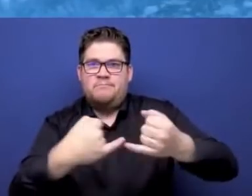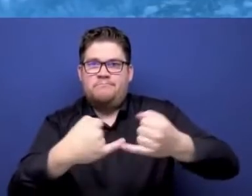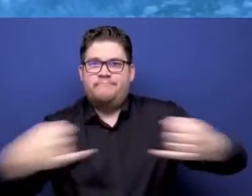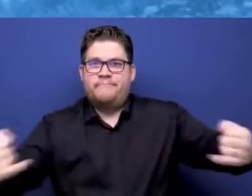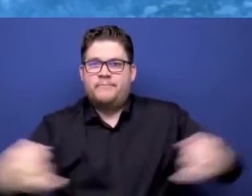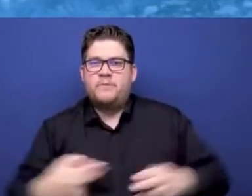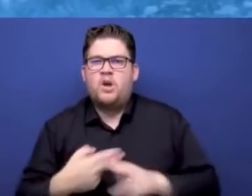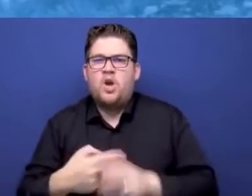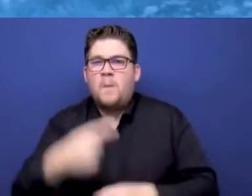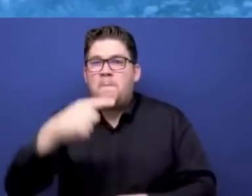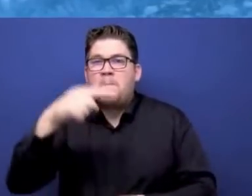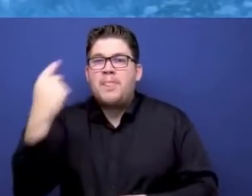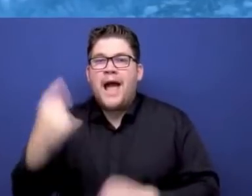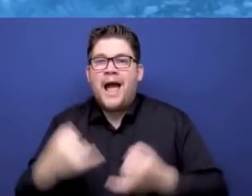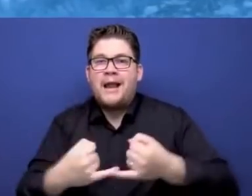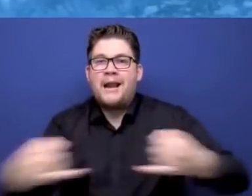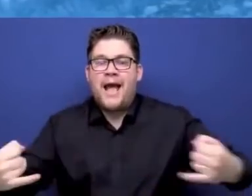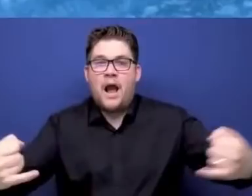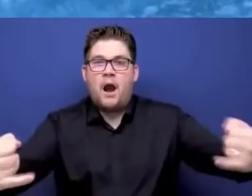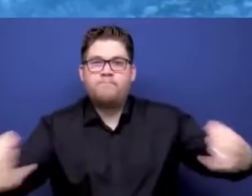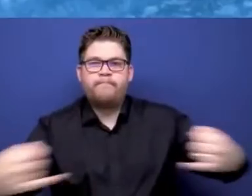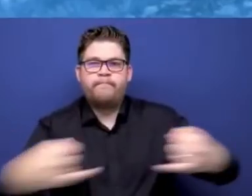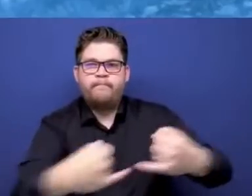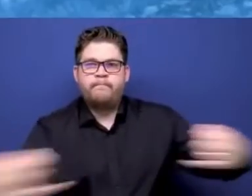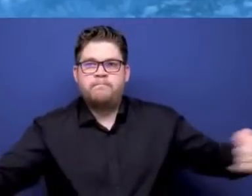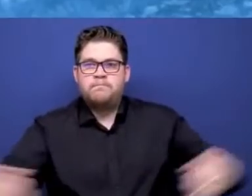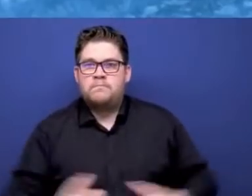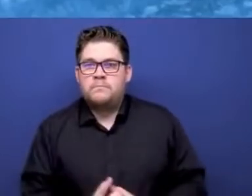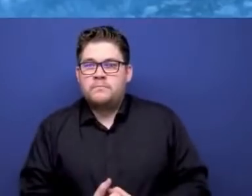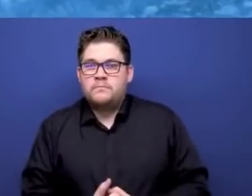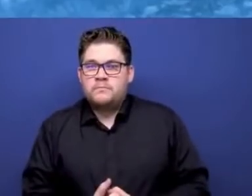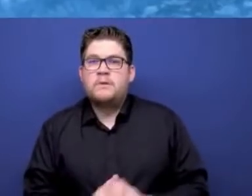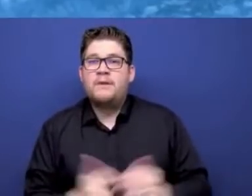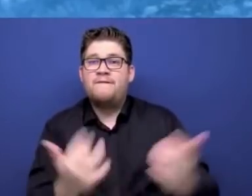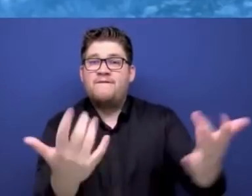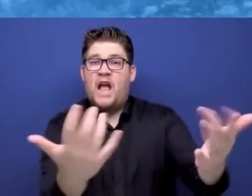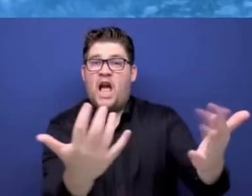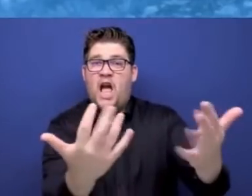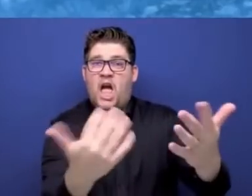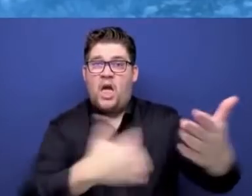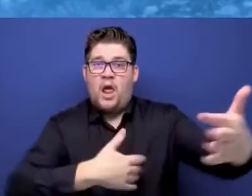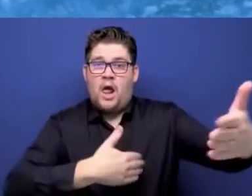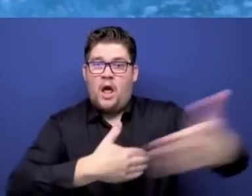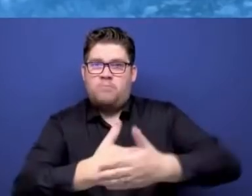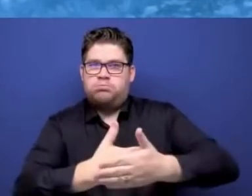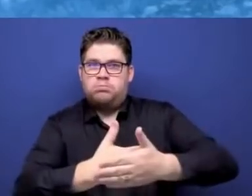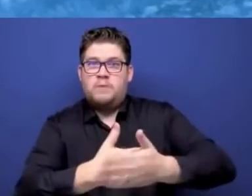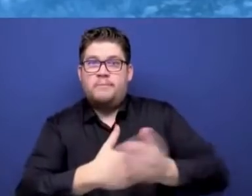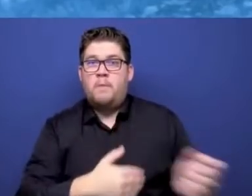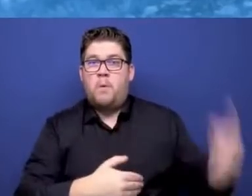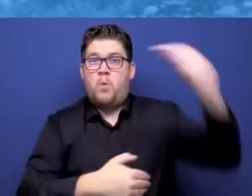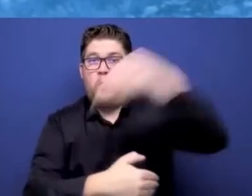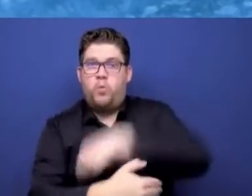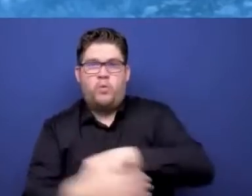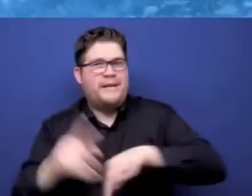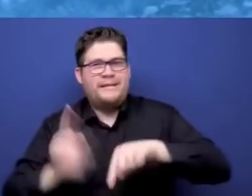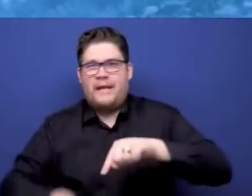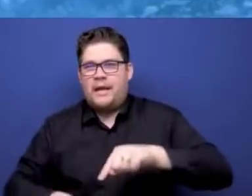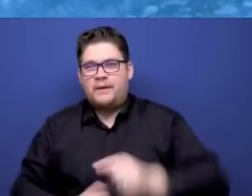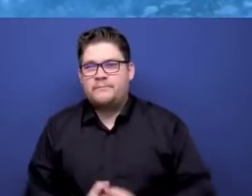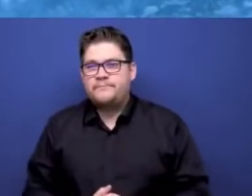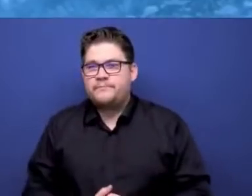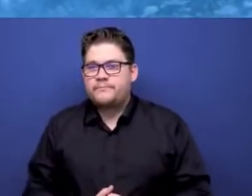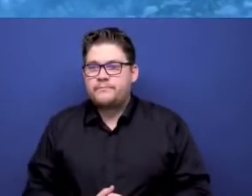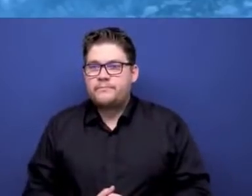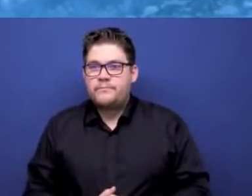burning or just putting out any of the fire that's leading up to that guard, so that it will reinforce those guards